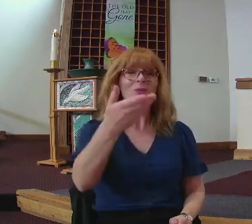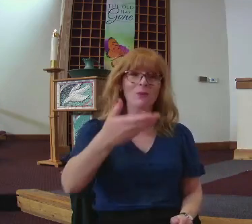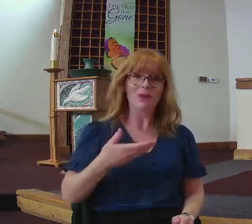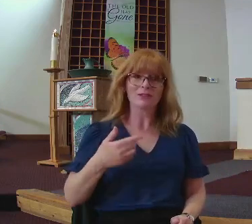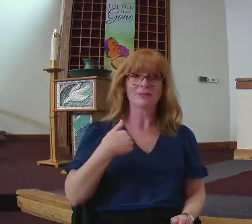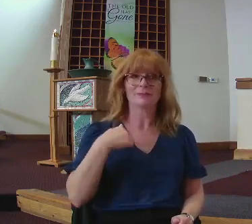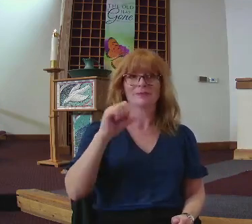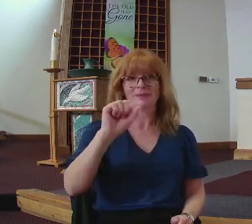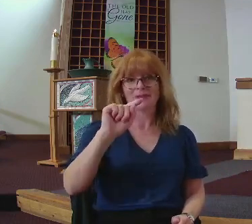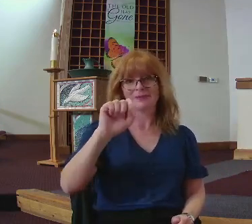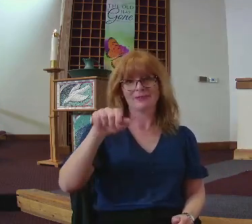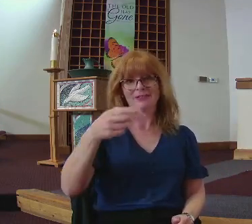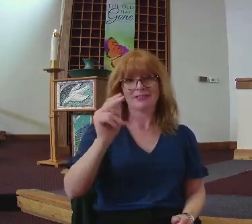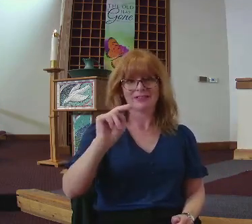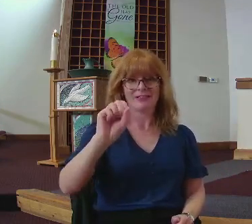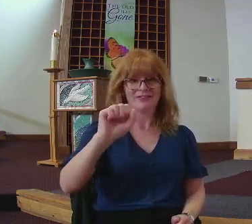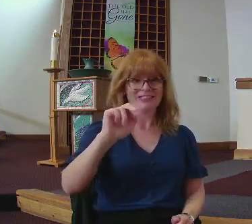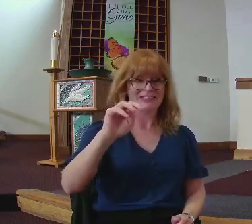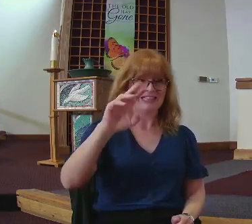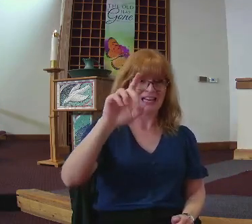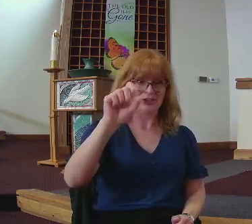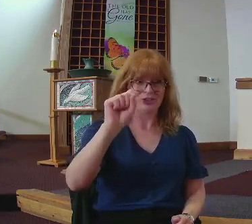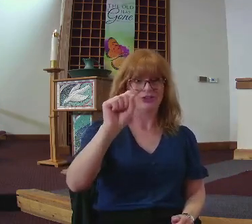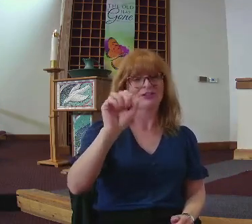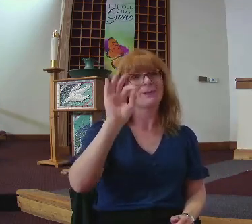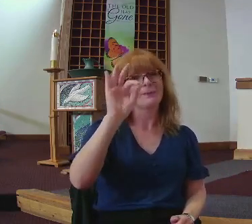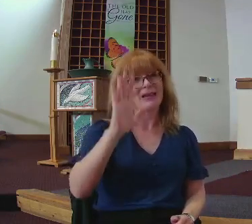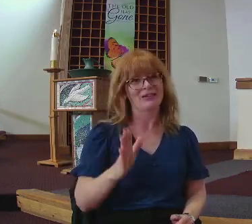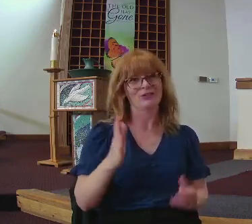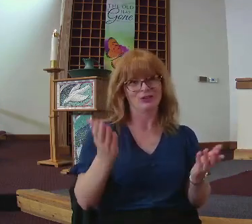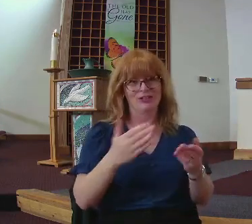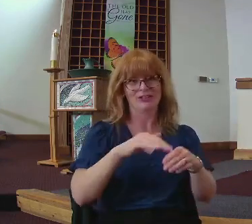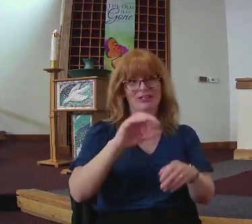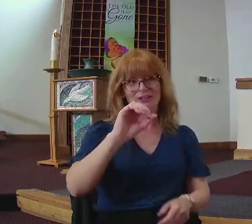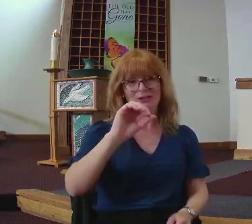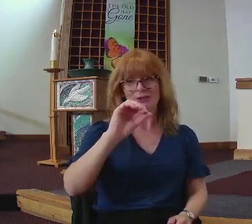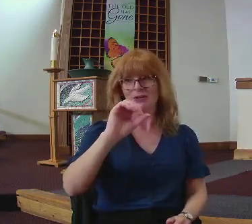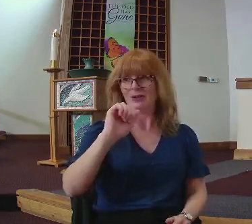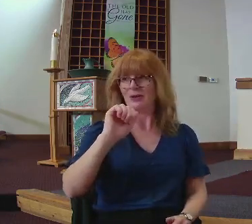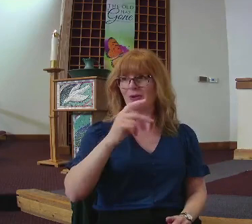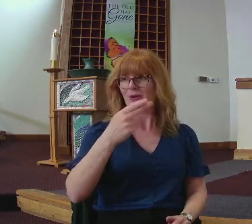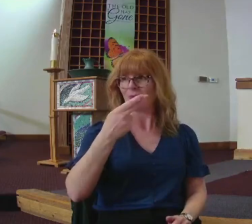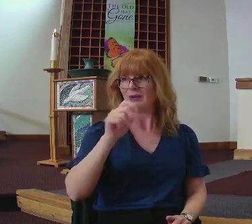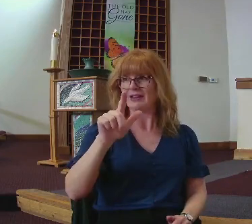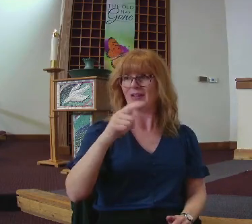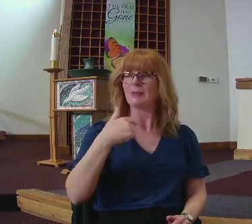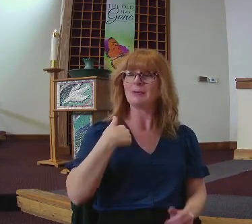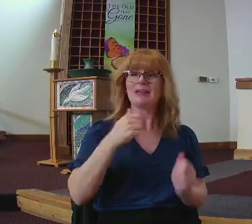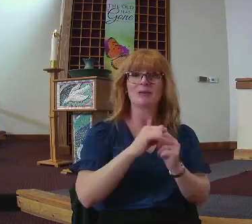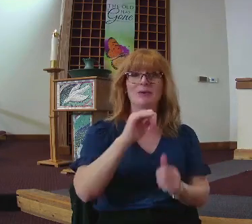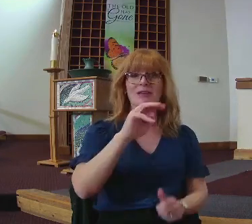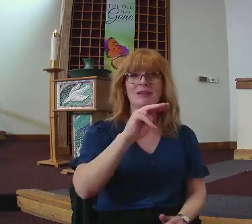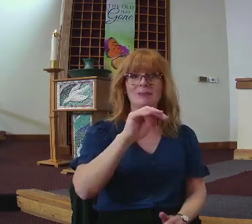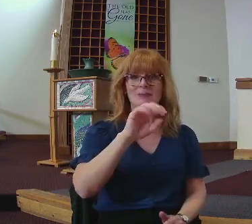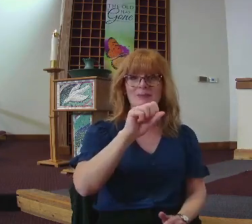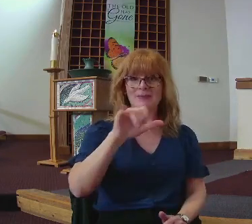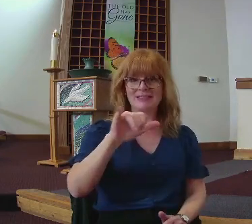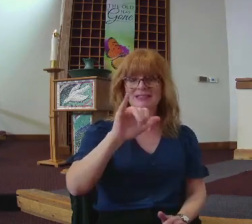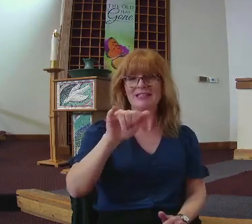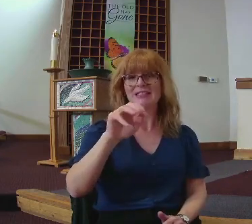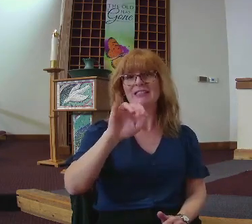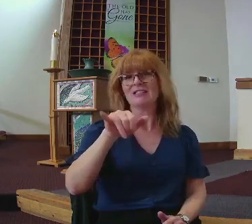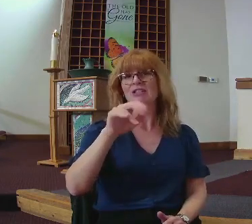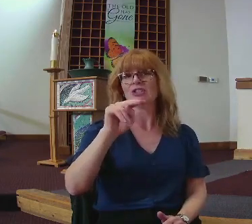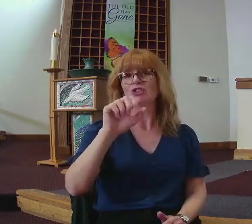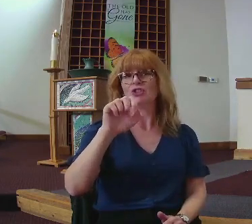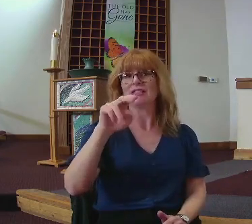Welcome. My name is Stephen Sanders. I'm one of the pastors at Oak Hill. This morning, I, along with Reverend Missy Jensen and our musicians led by